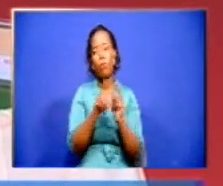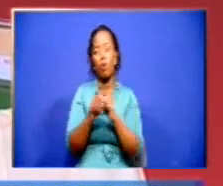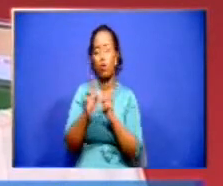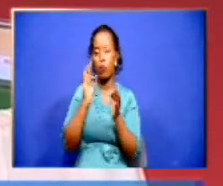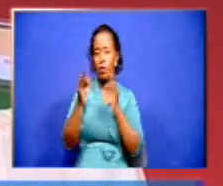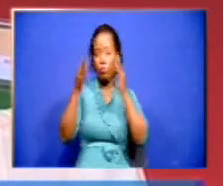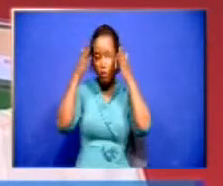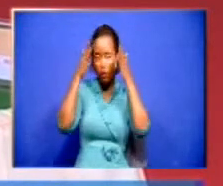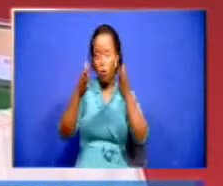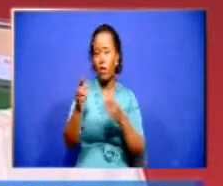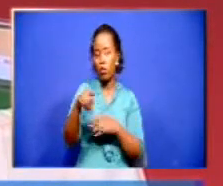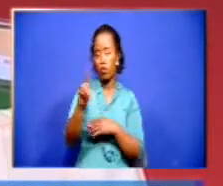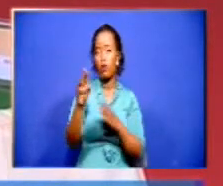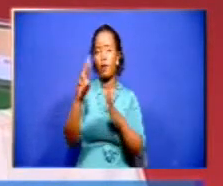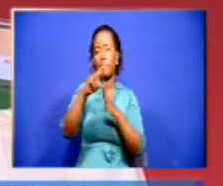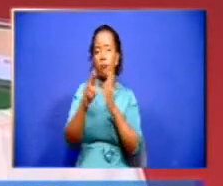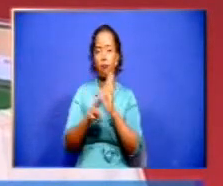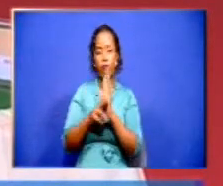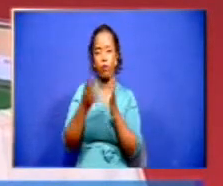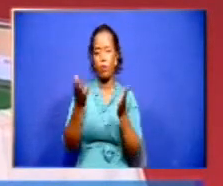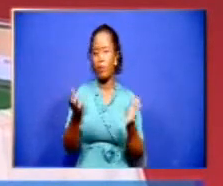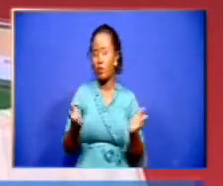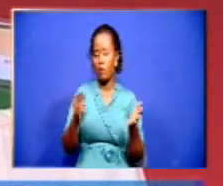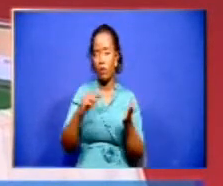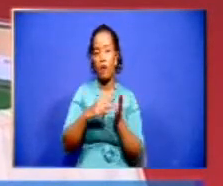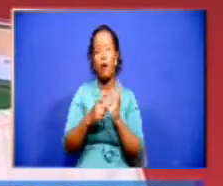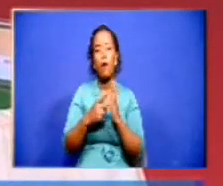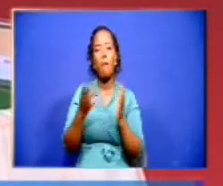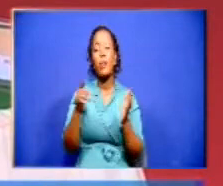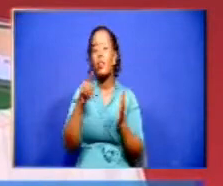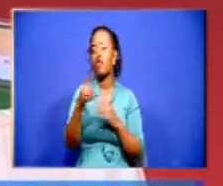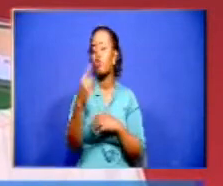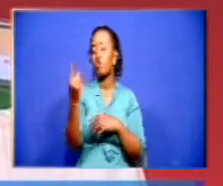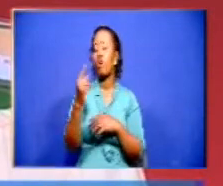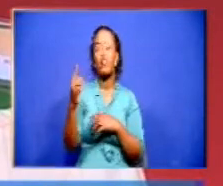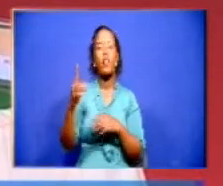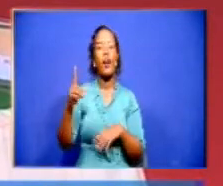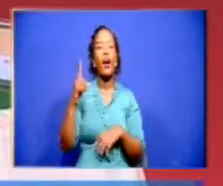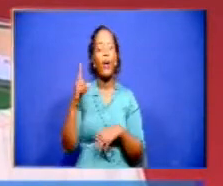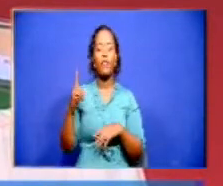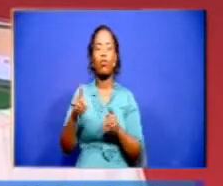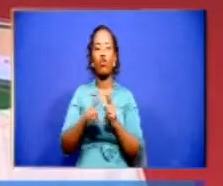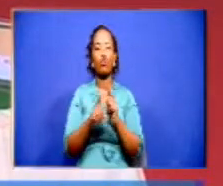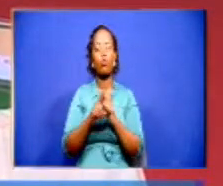that jurisprudence, it is apt, it is to the point.